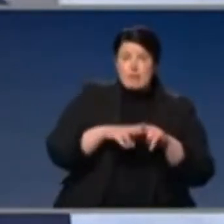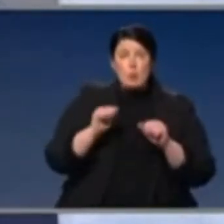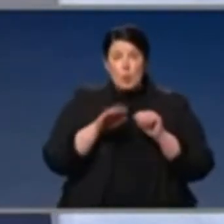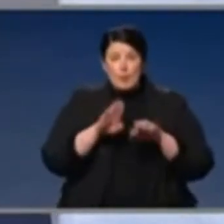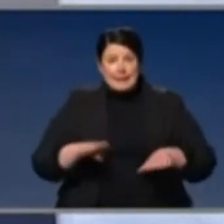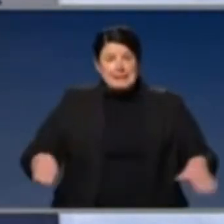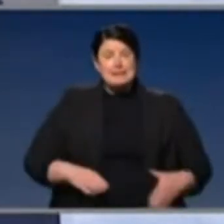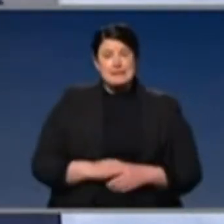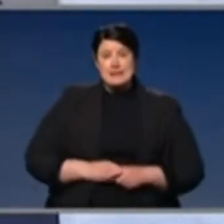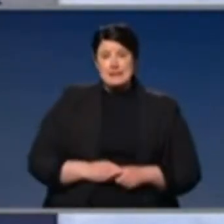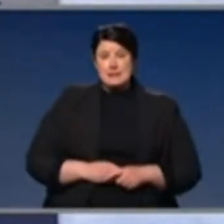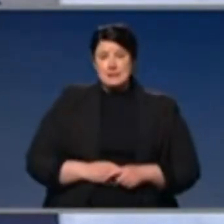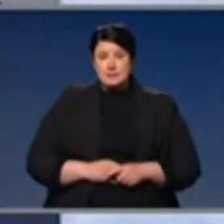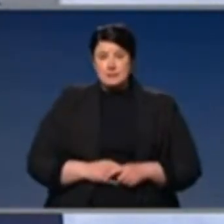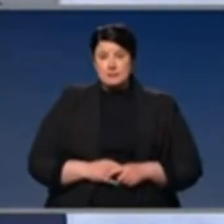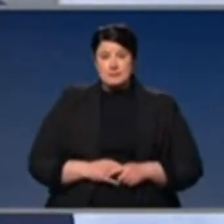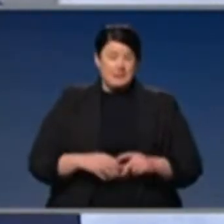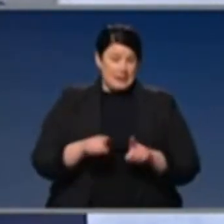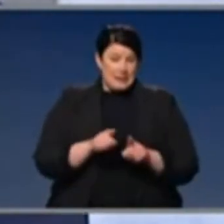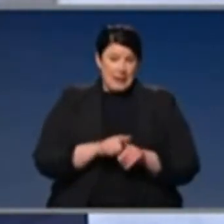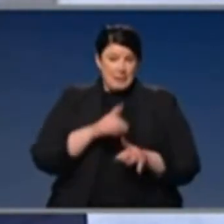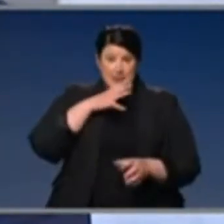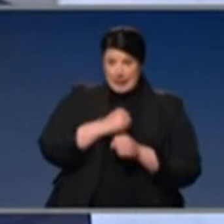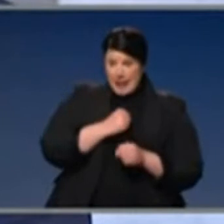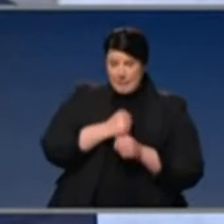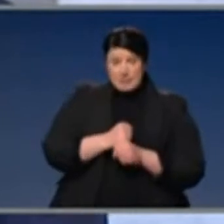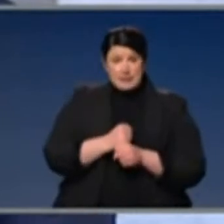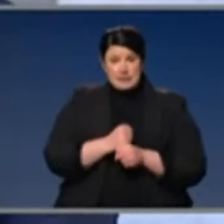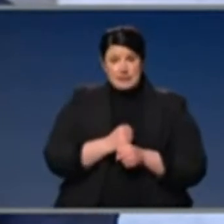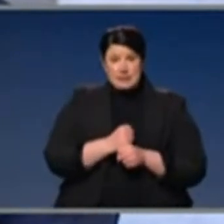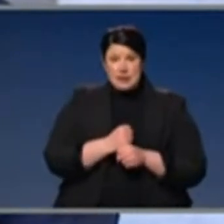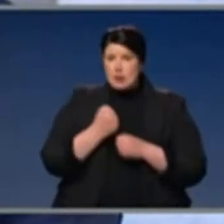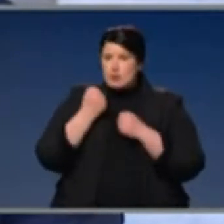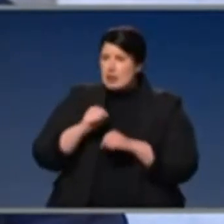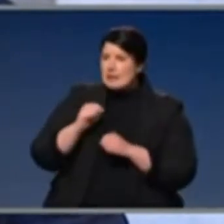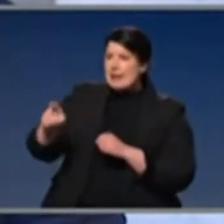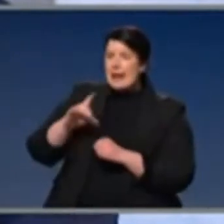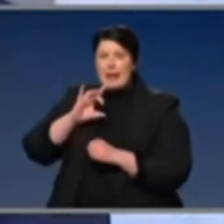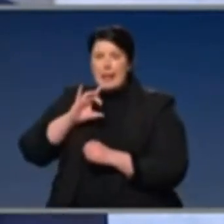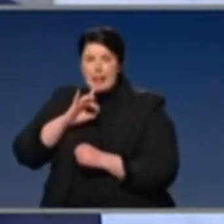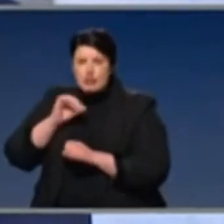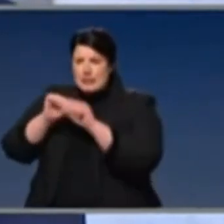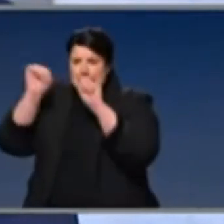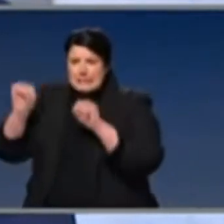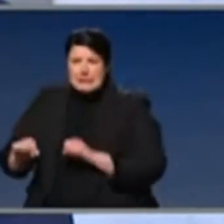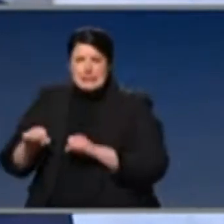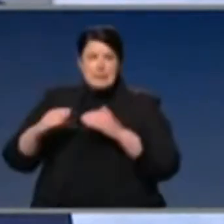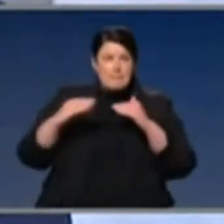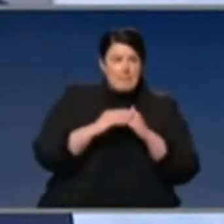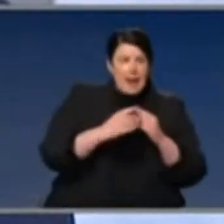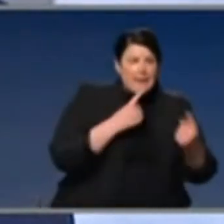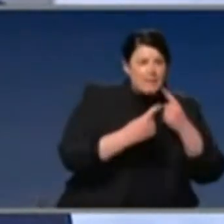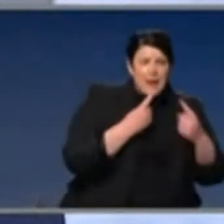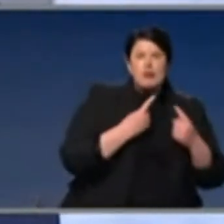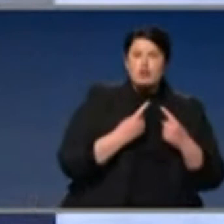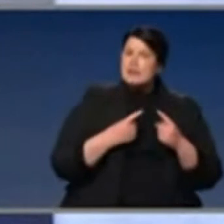kids, as much it is for governments protecting key energy installations and things of that nature and banking systems.